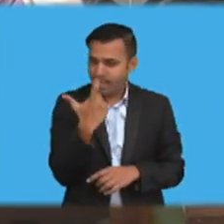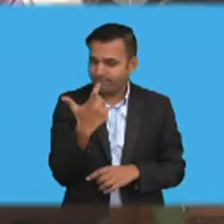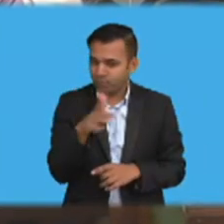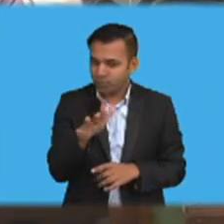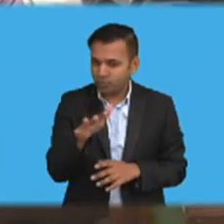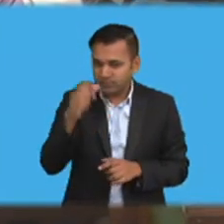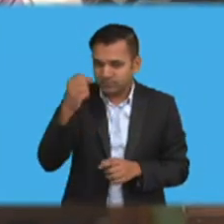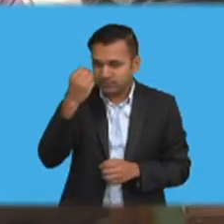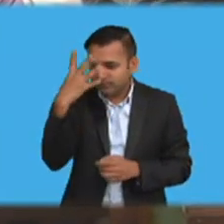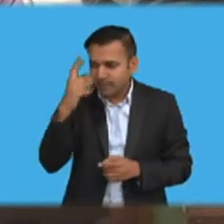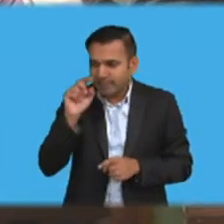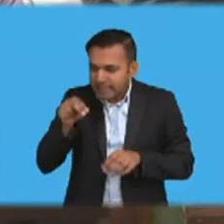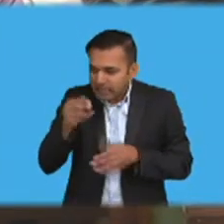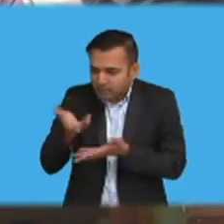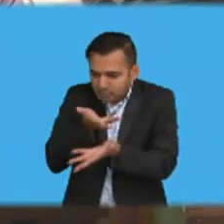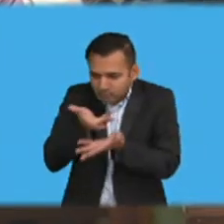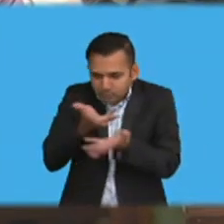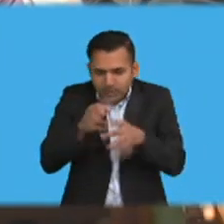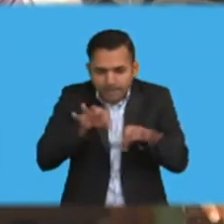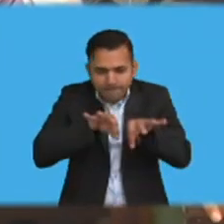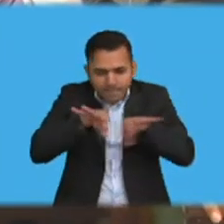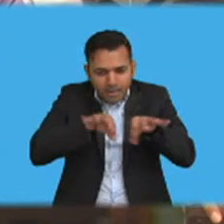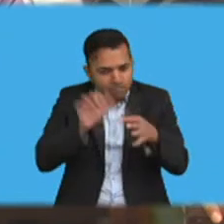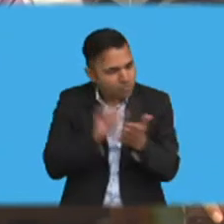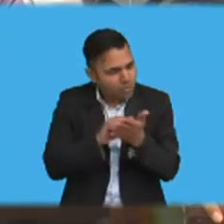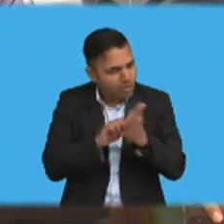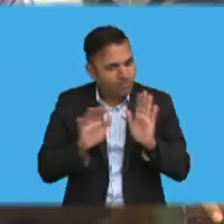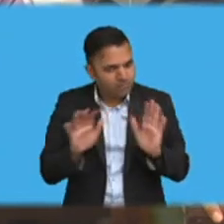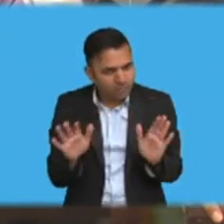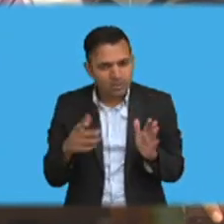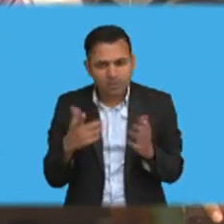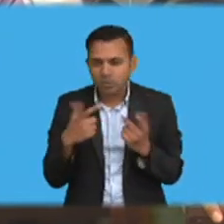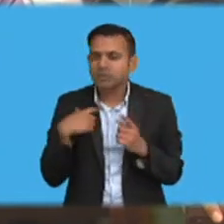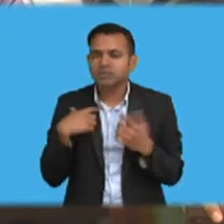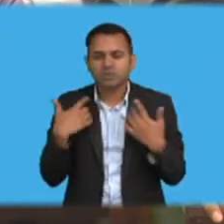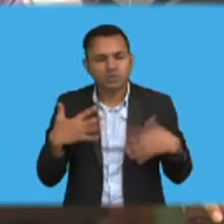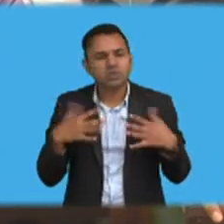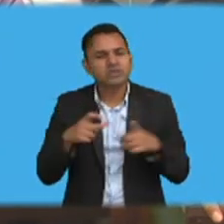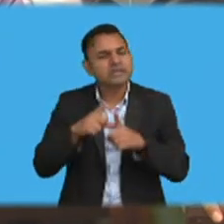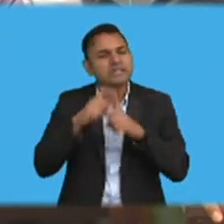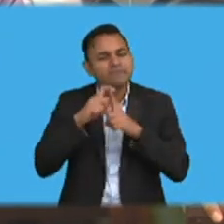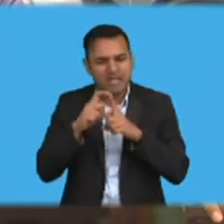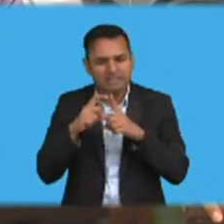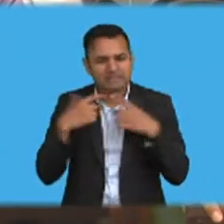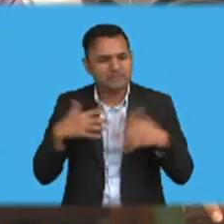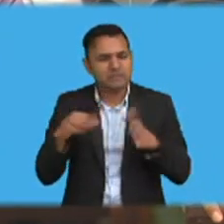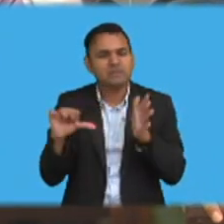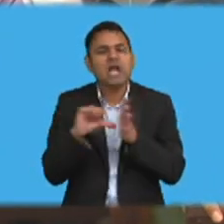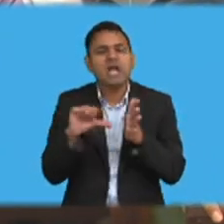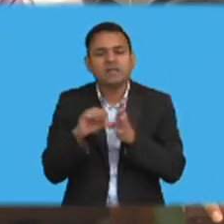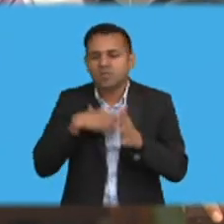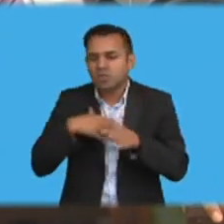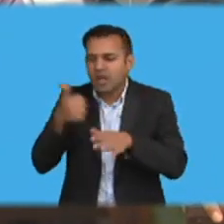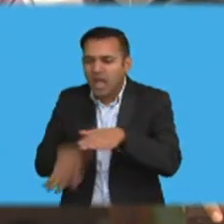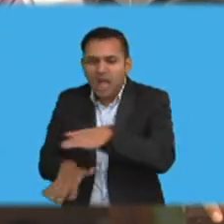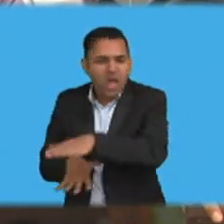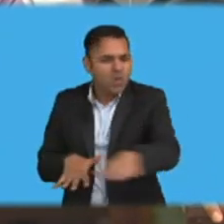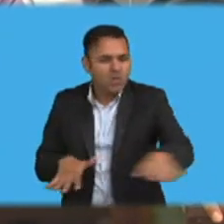difficulties faced on the ground on the day. It should not be used as a platform to try and gain political